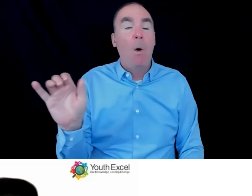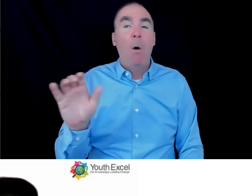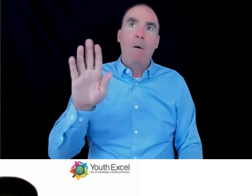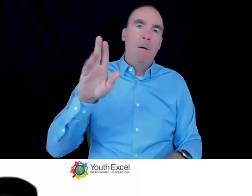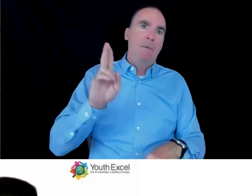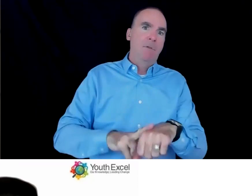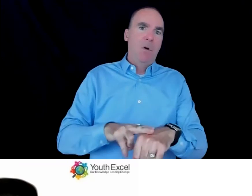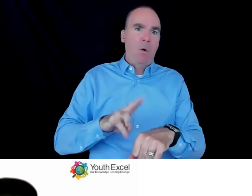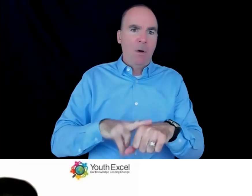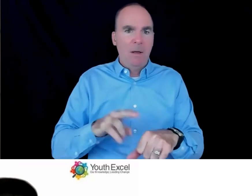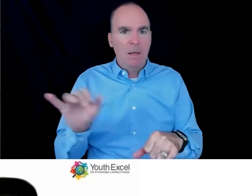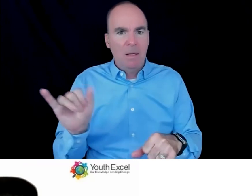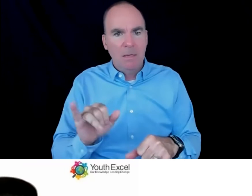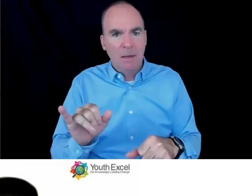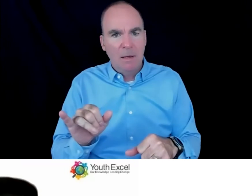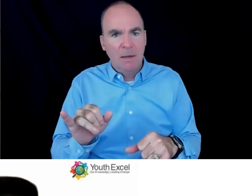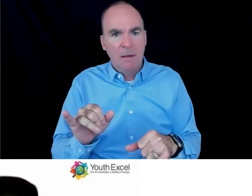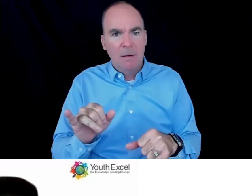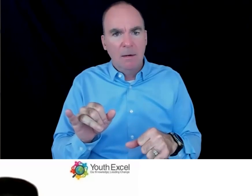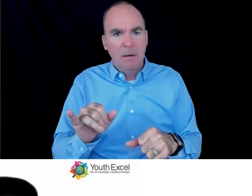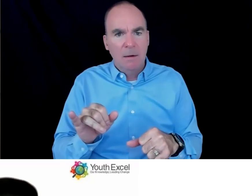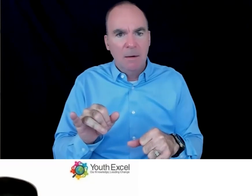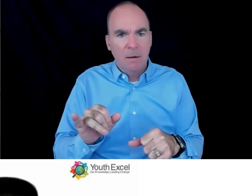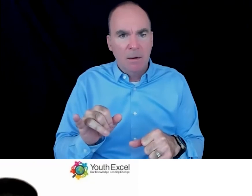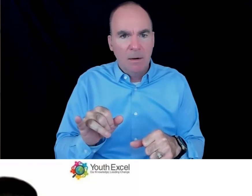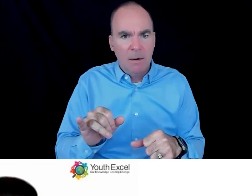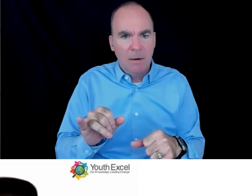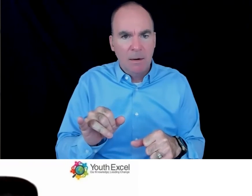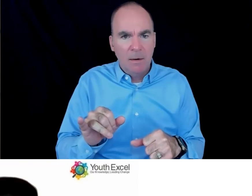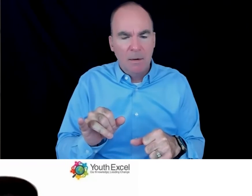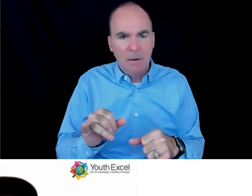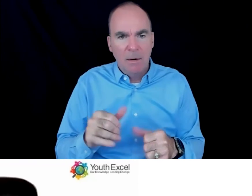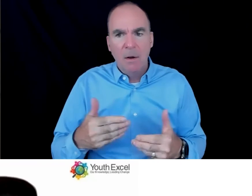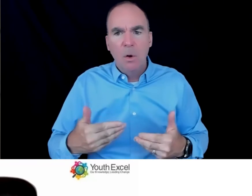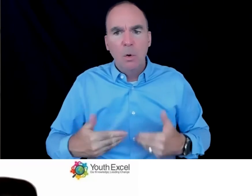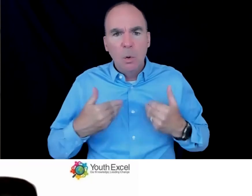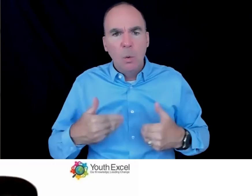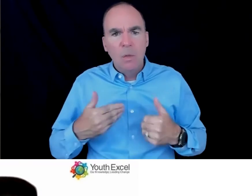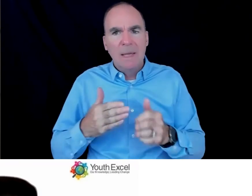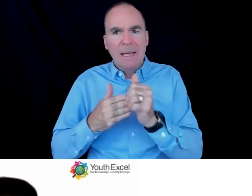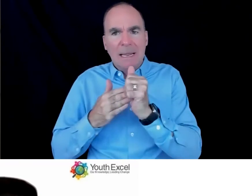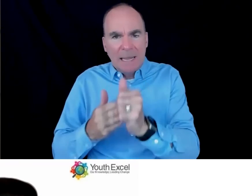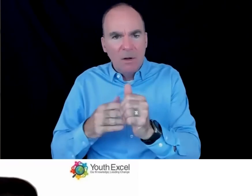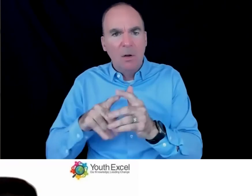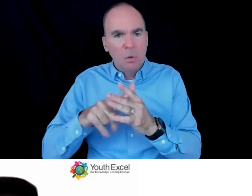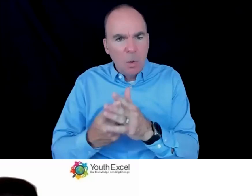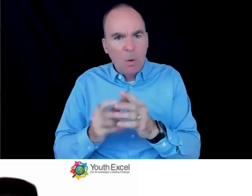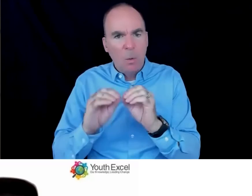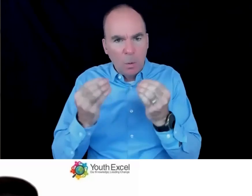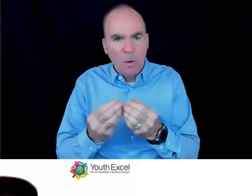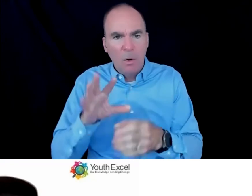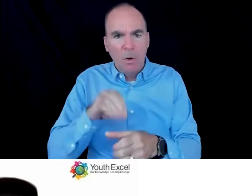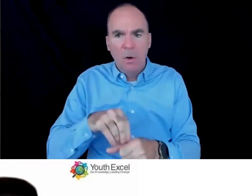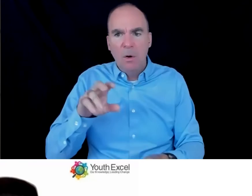course, also, let me probably just put across the audience featuring youth-led and youth-serving organizations, including